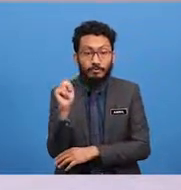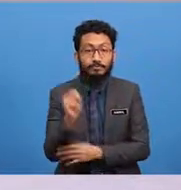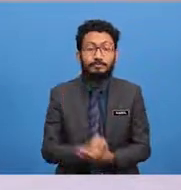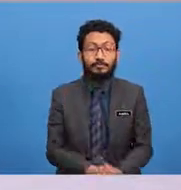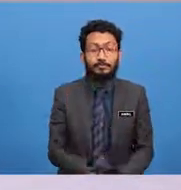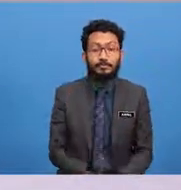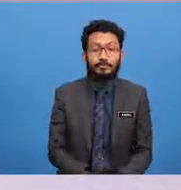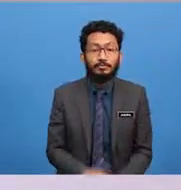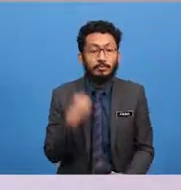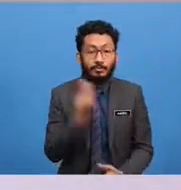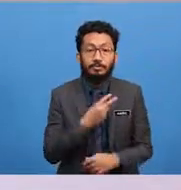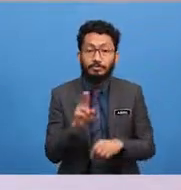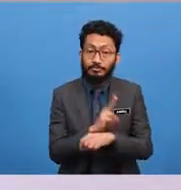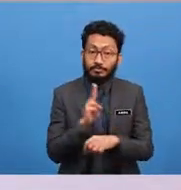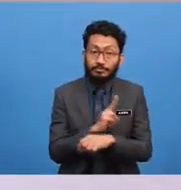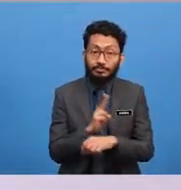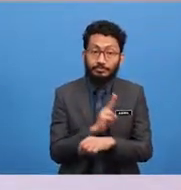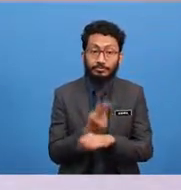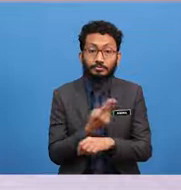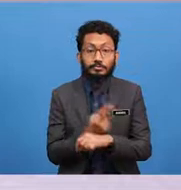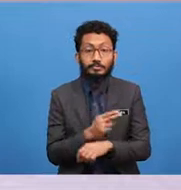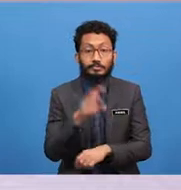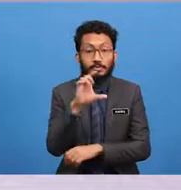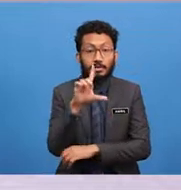We can also use leather.